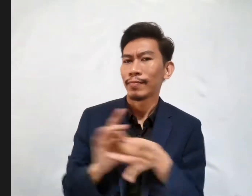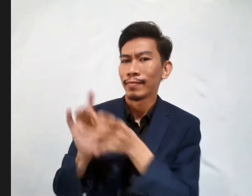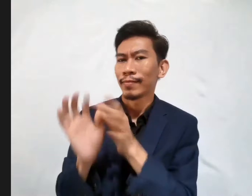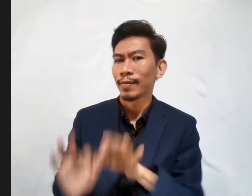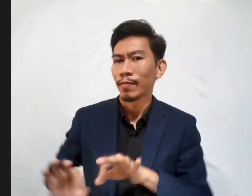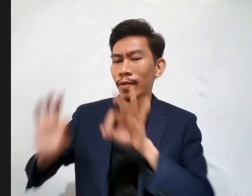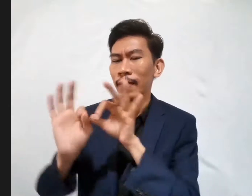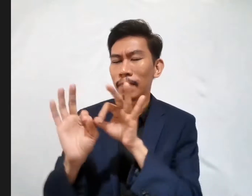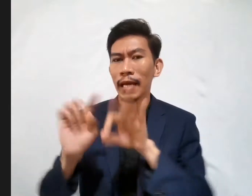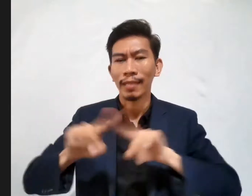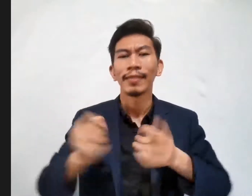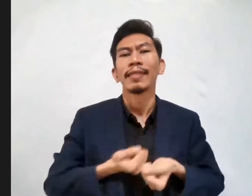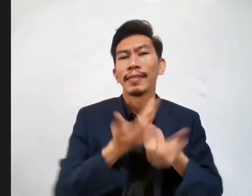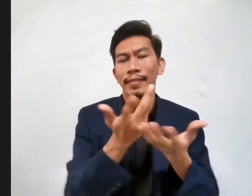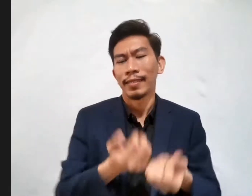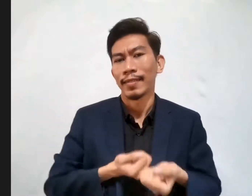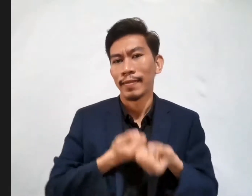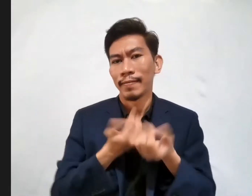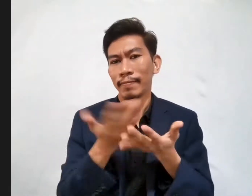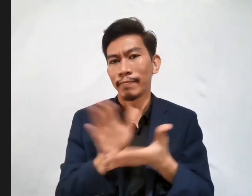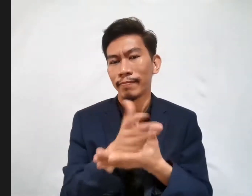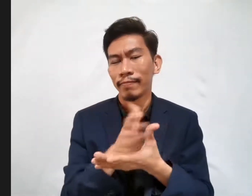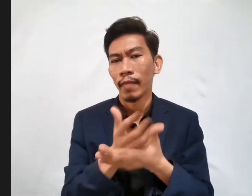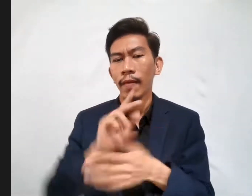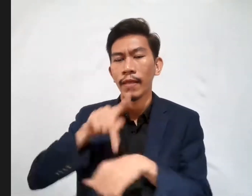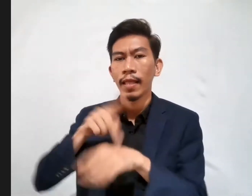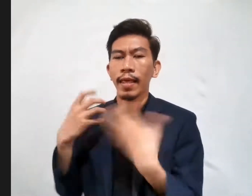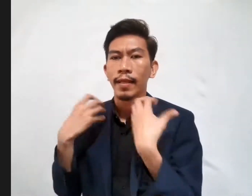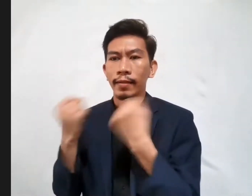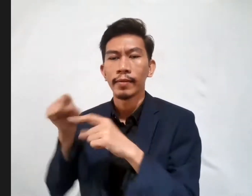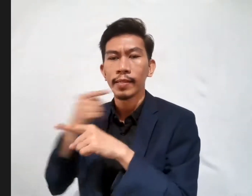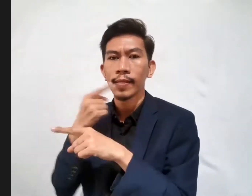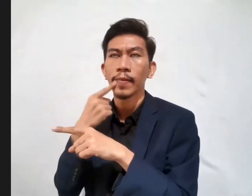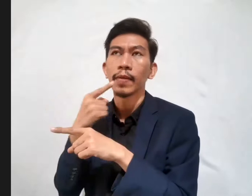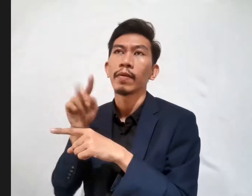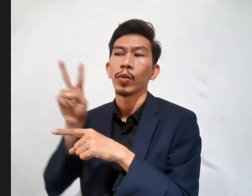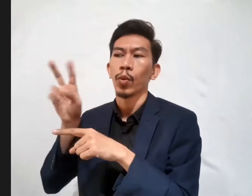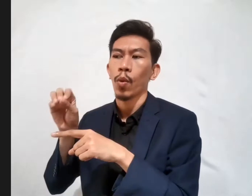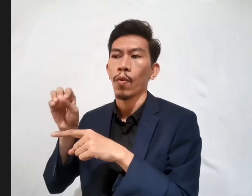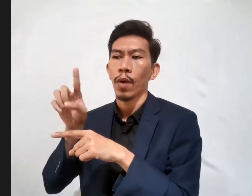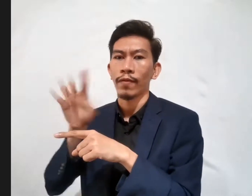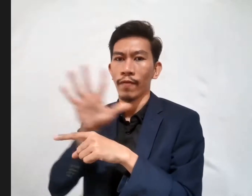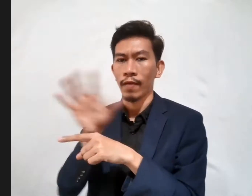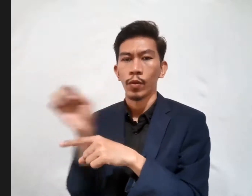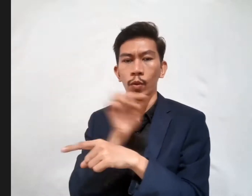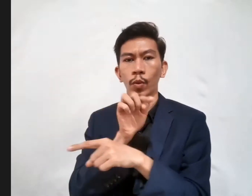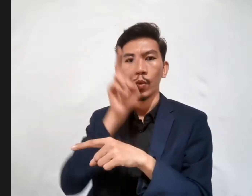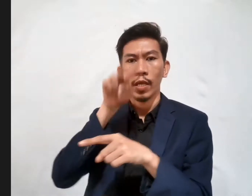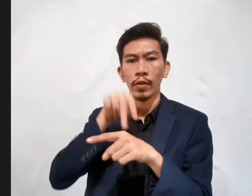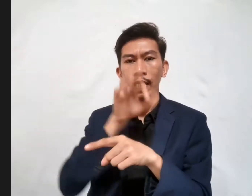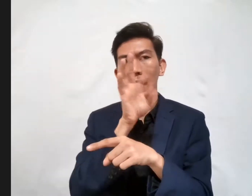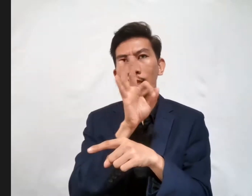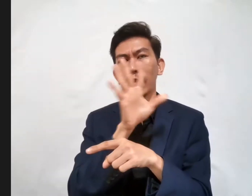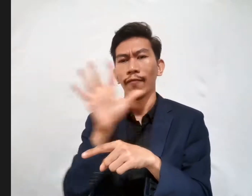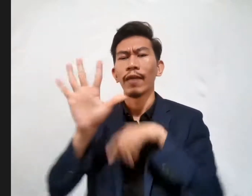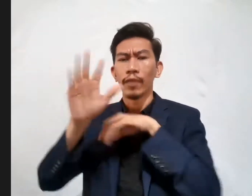you don't have this information. PhilHealth said that between 2015 to 2019, which is 5